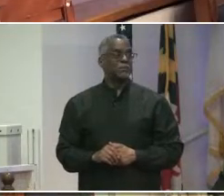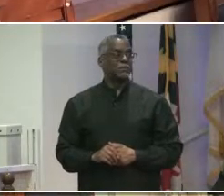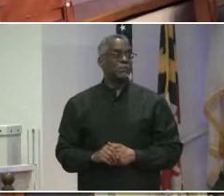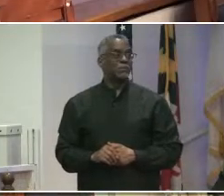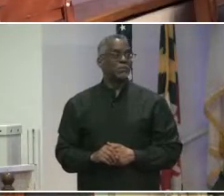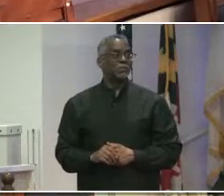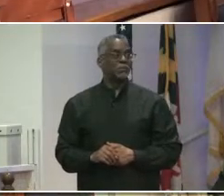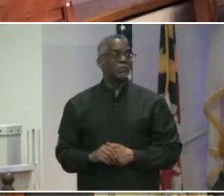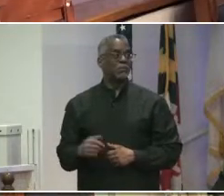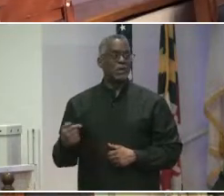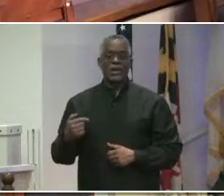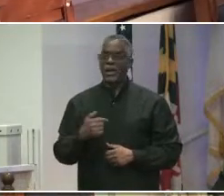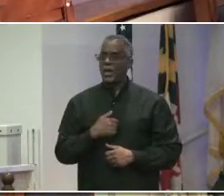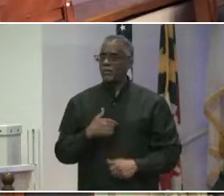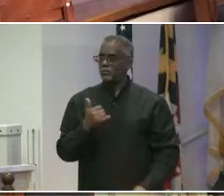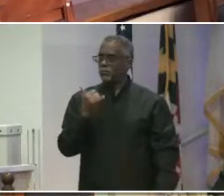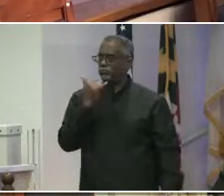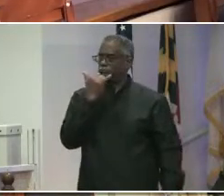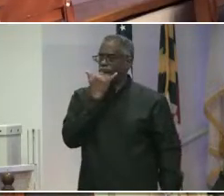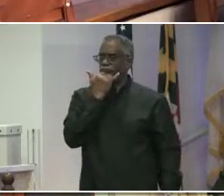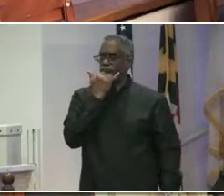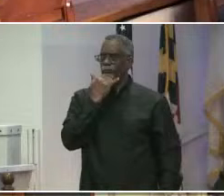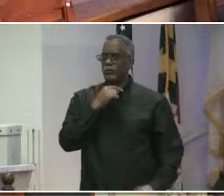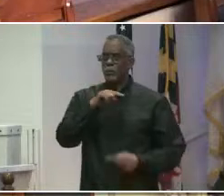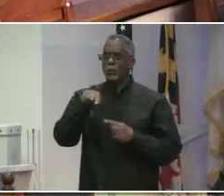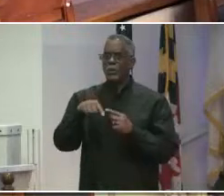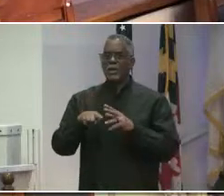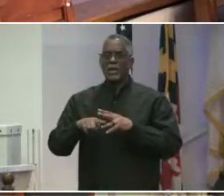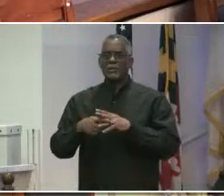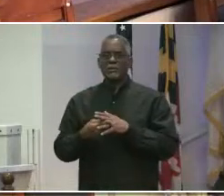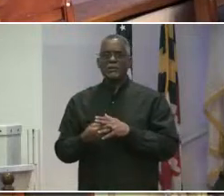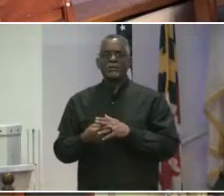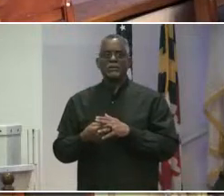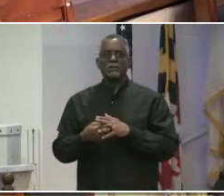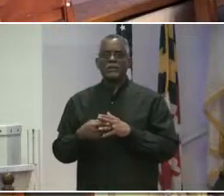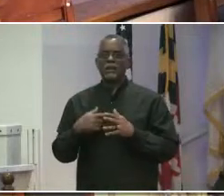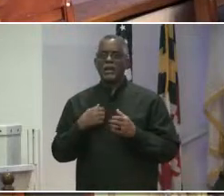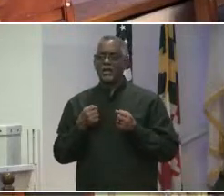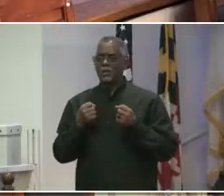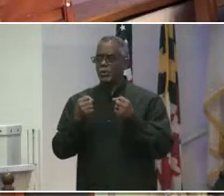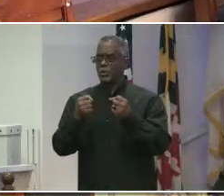So I was just as wrong when I stopped by that McDonald's drive-thru